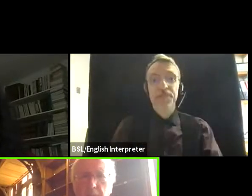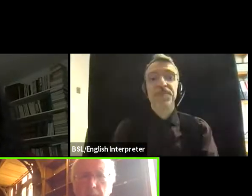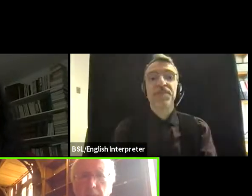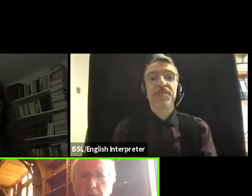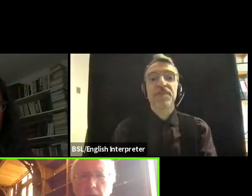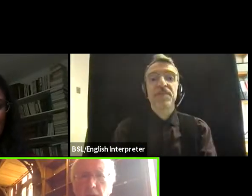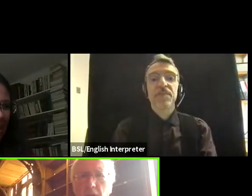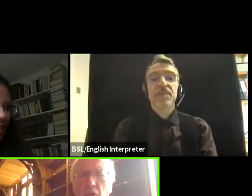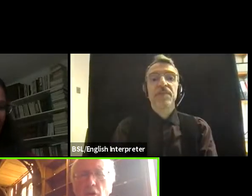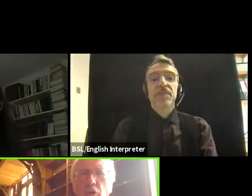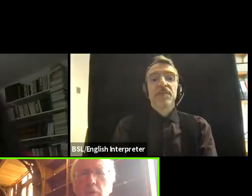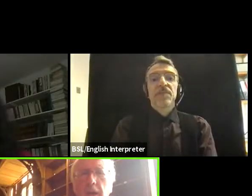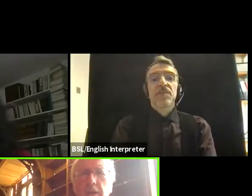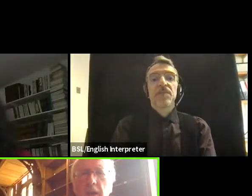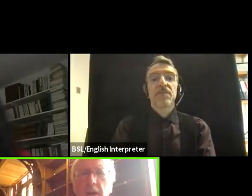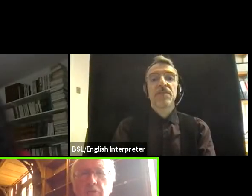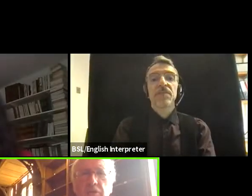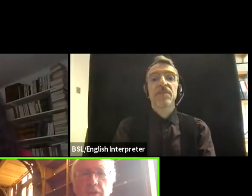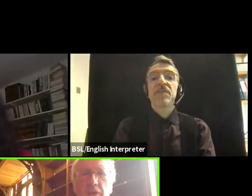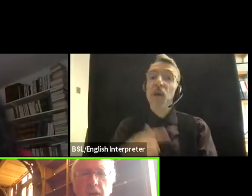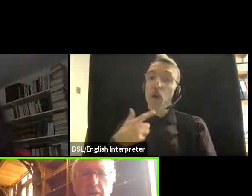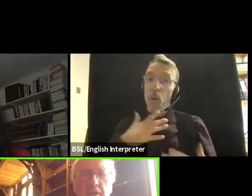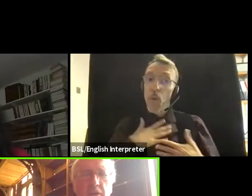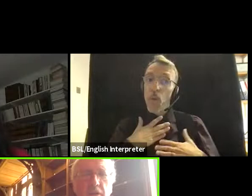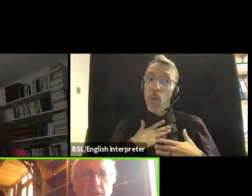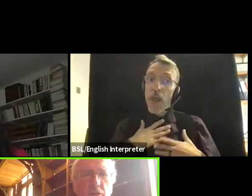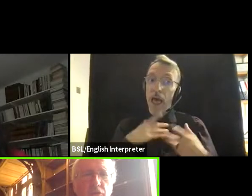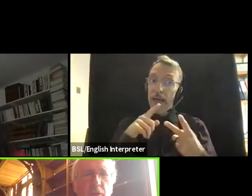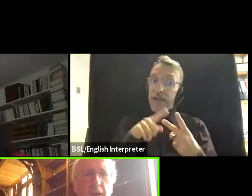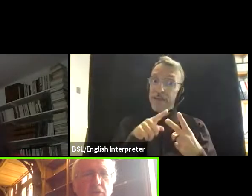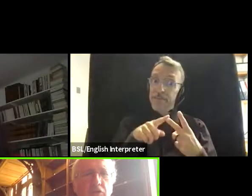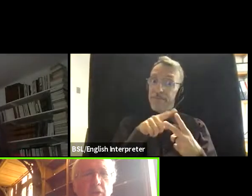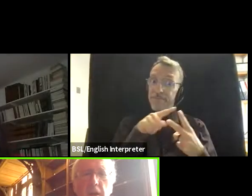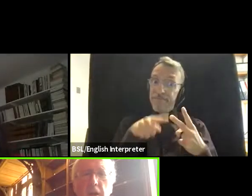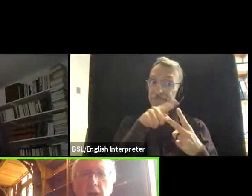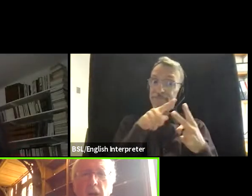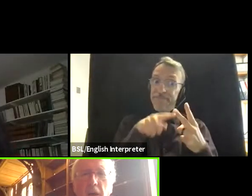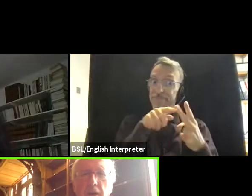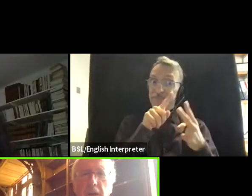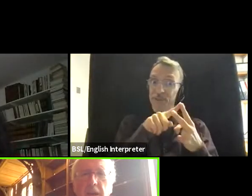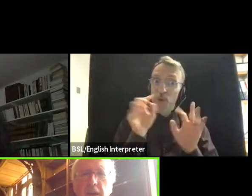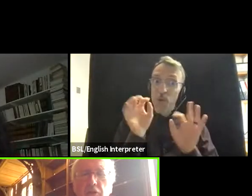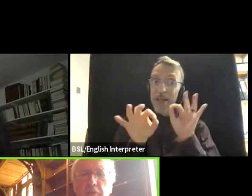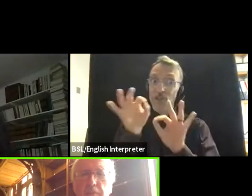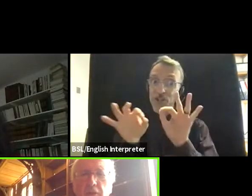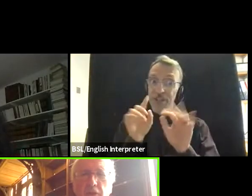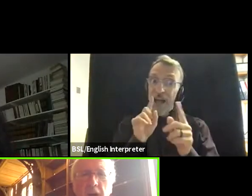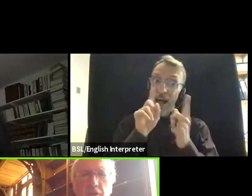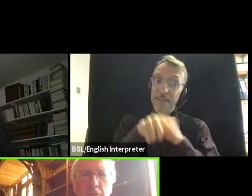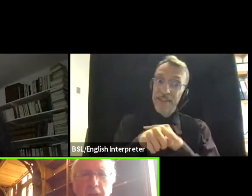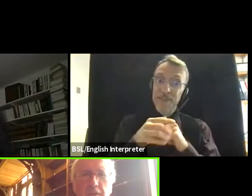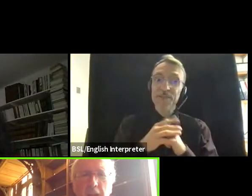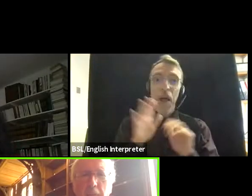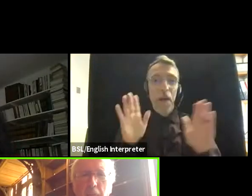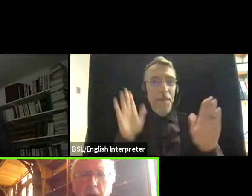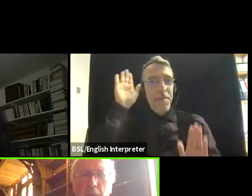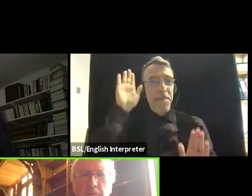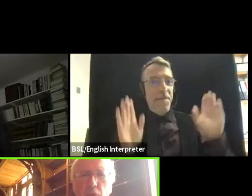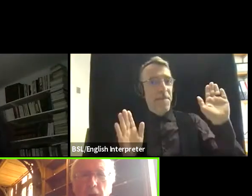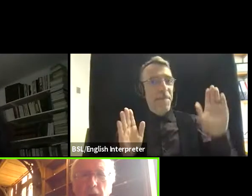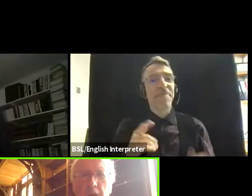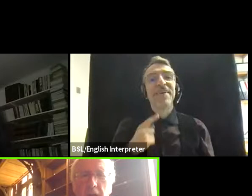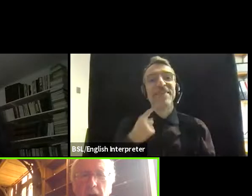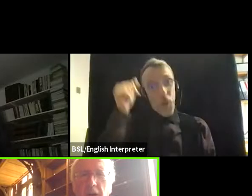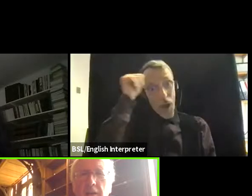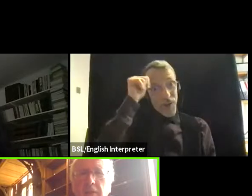Yeah. Who would like to answer those questions? If you'd like to answer, put your hand up, please, and that'll be my way